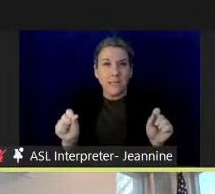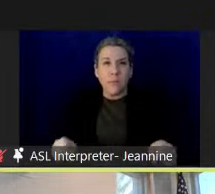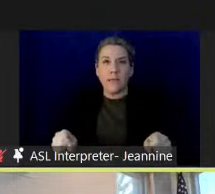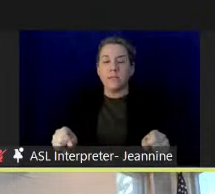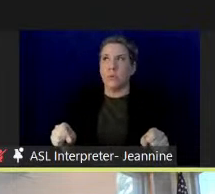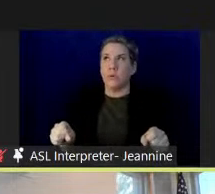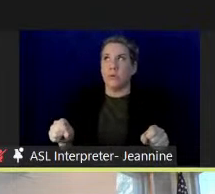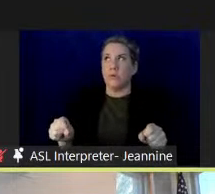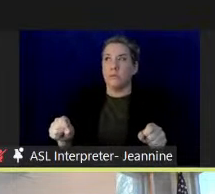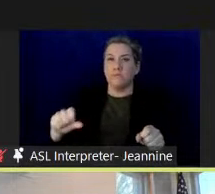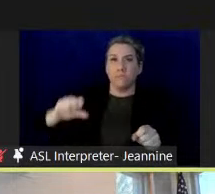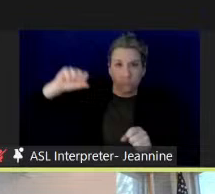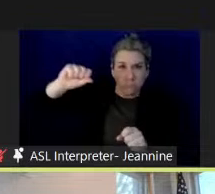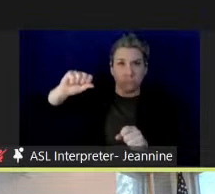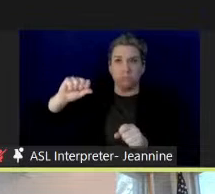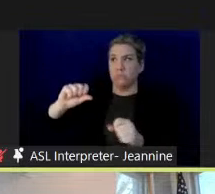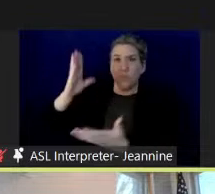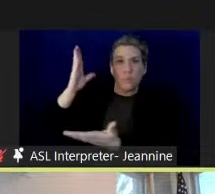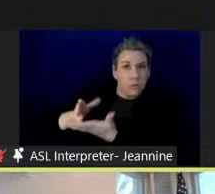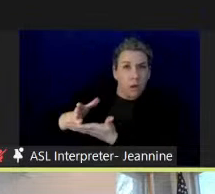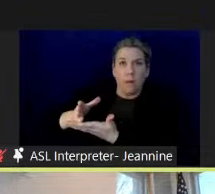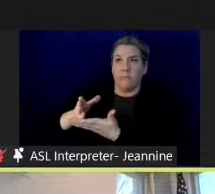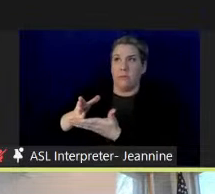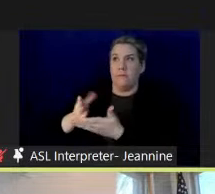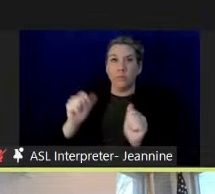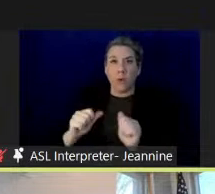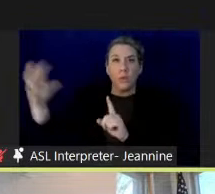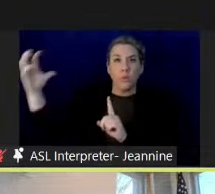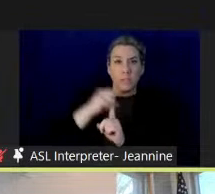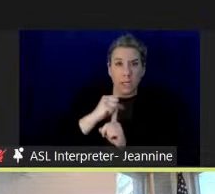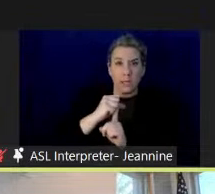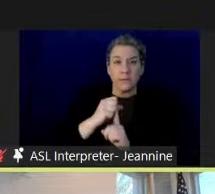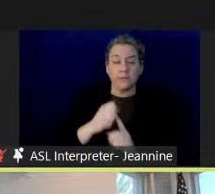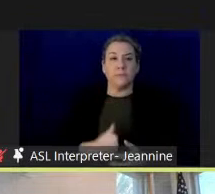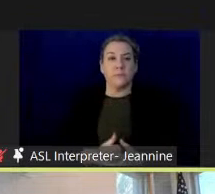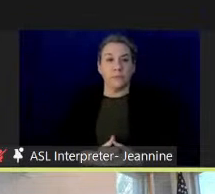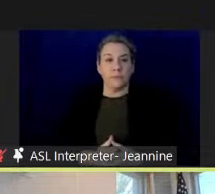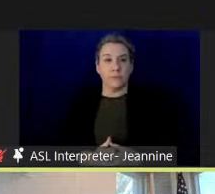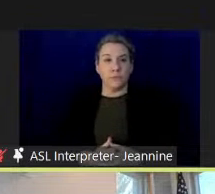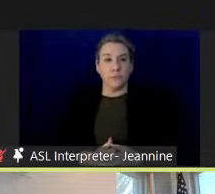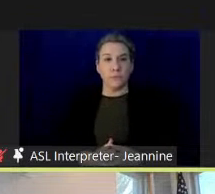and ultimately to dissuade them from attempting to attack us.